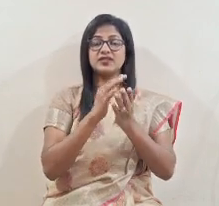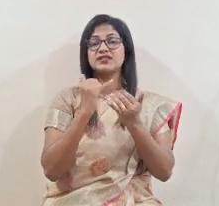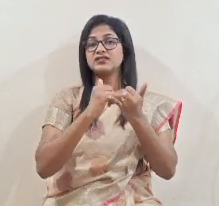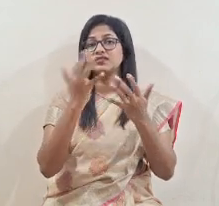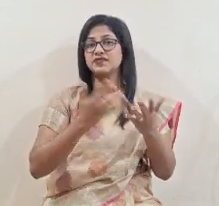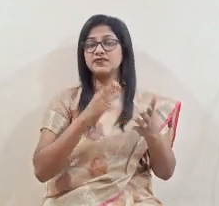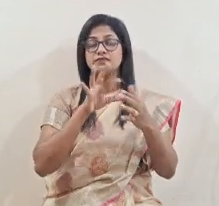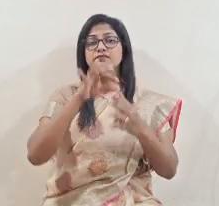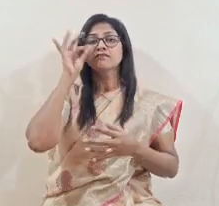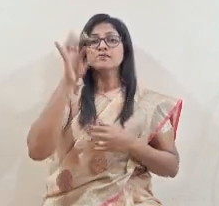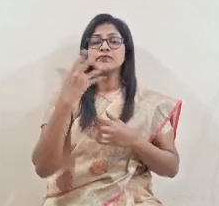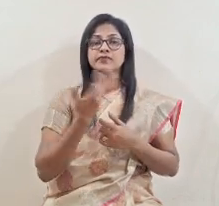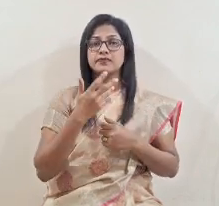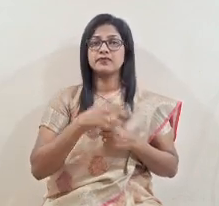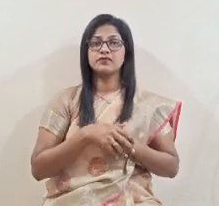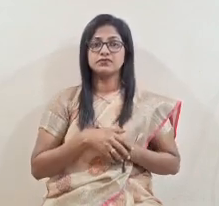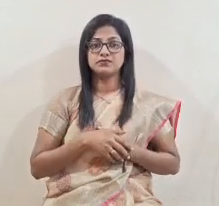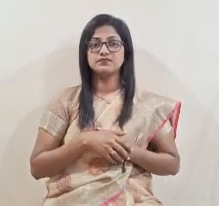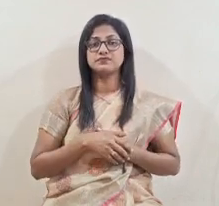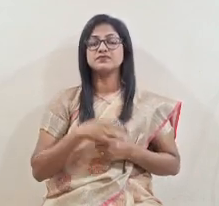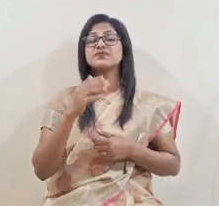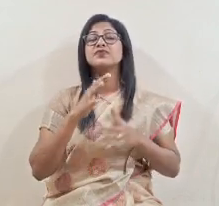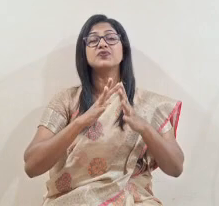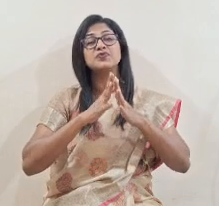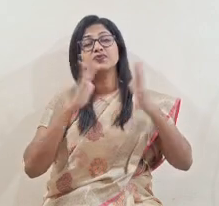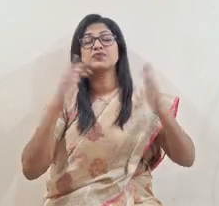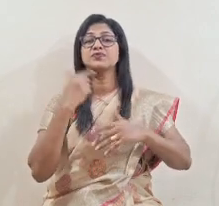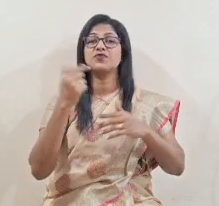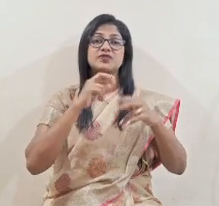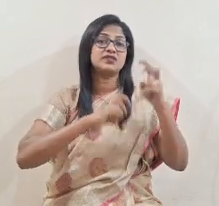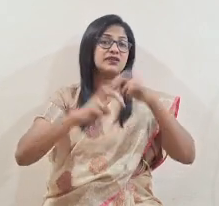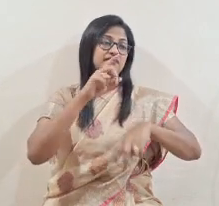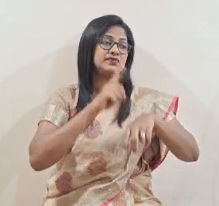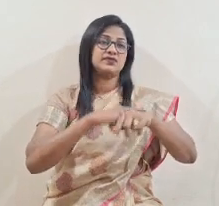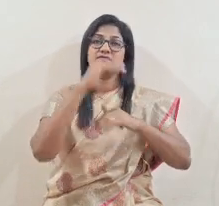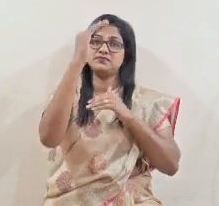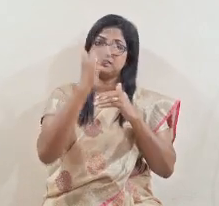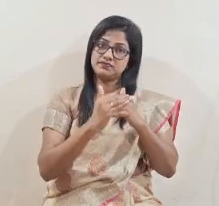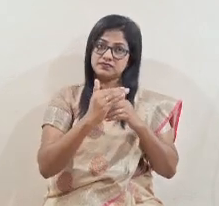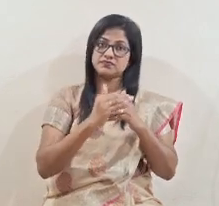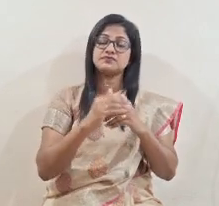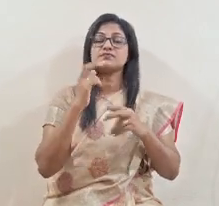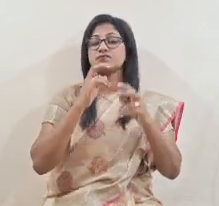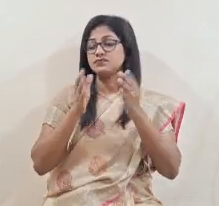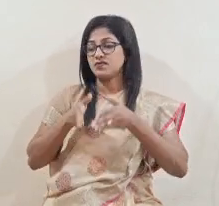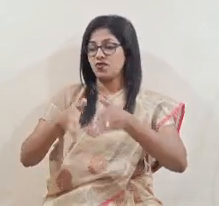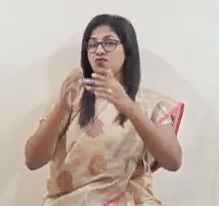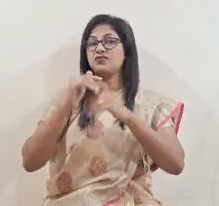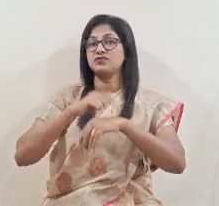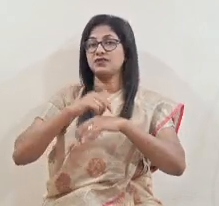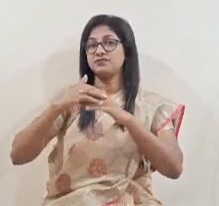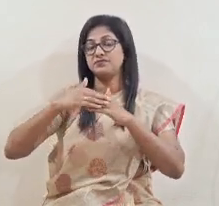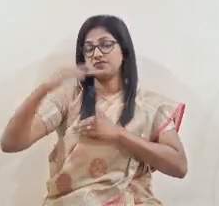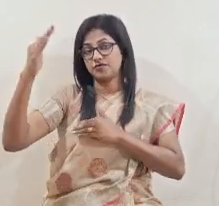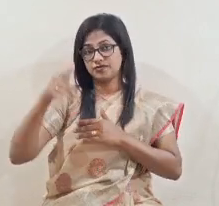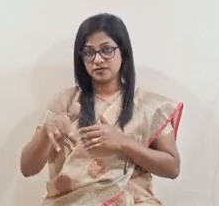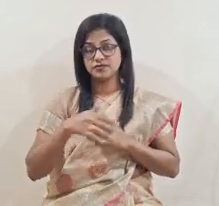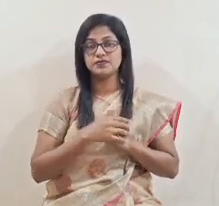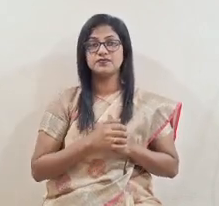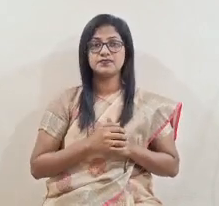ferry service as a mode is maximum because travel time is less than the travel time by the road,